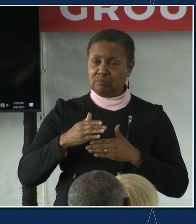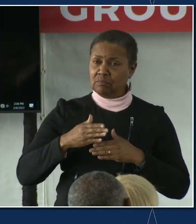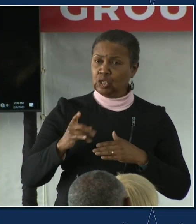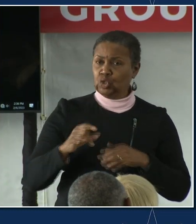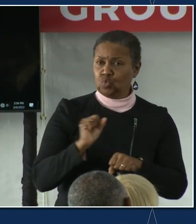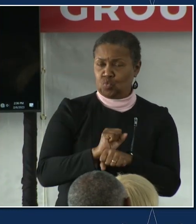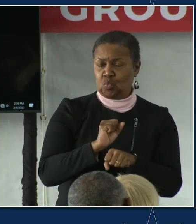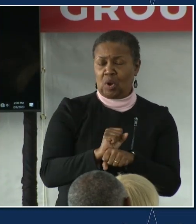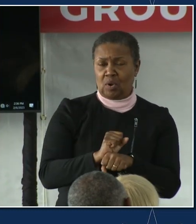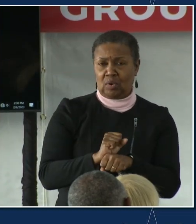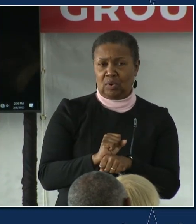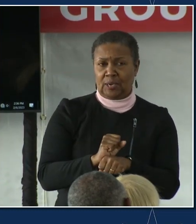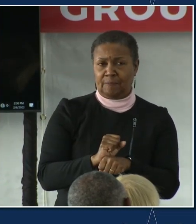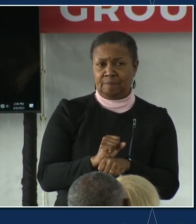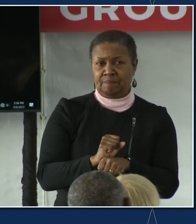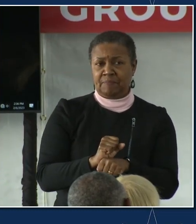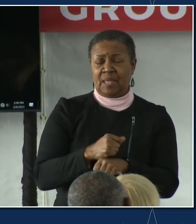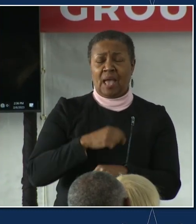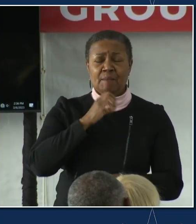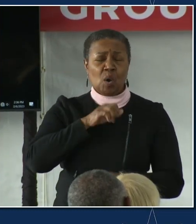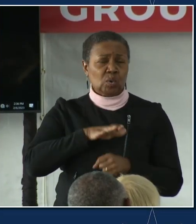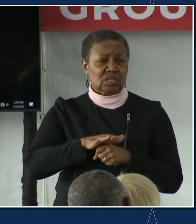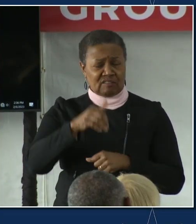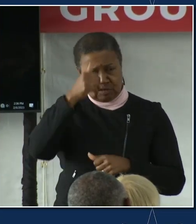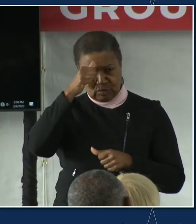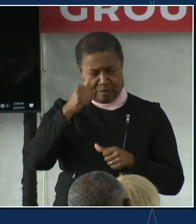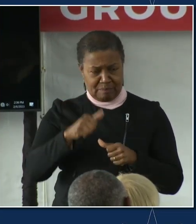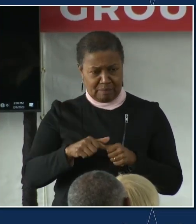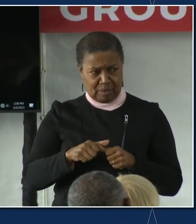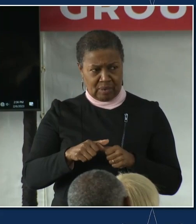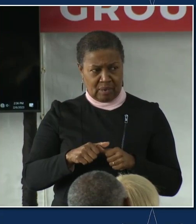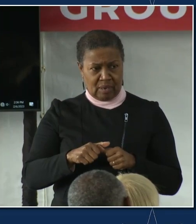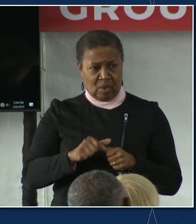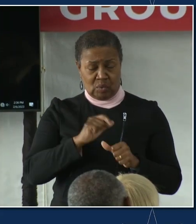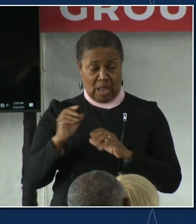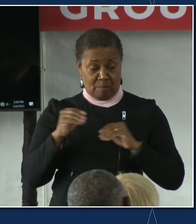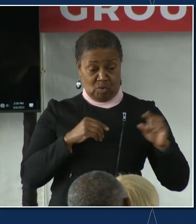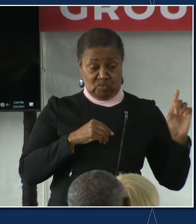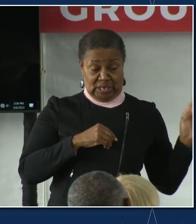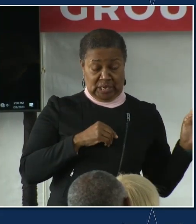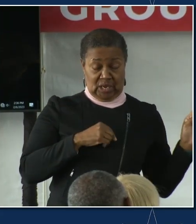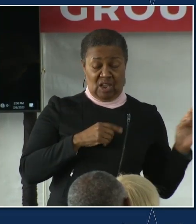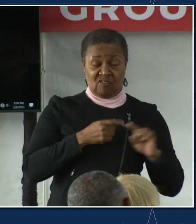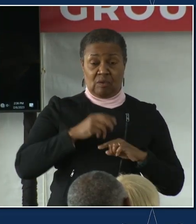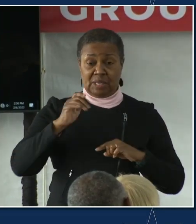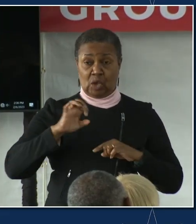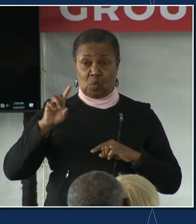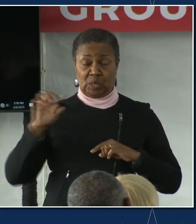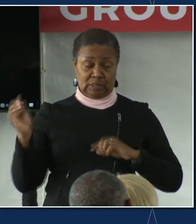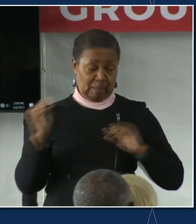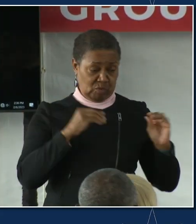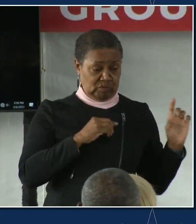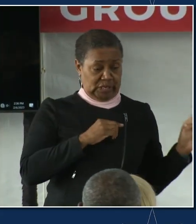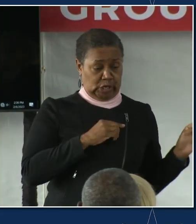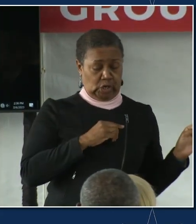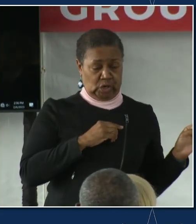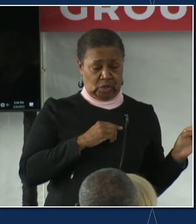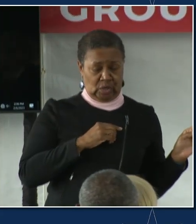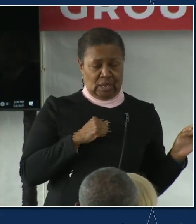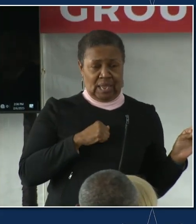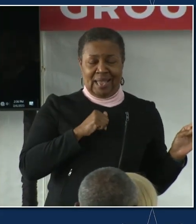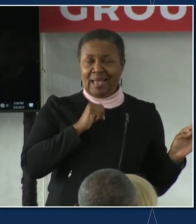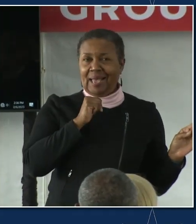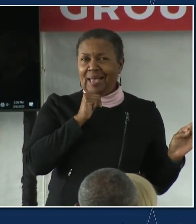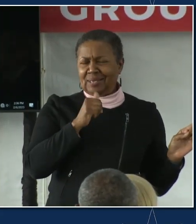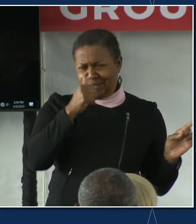done. I'm old enough to remember when I moved here, even when I came from Inglewood, I don't